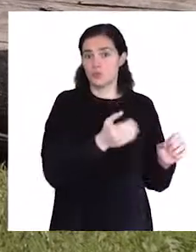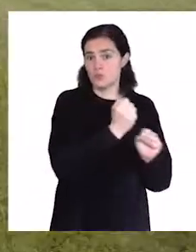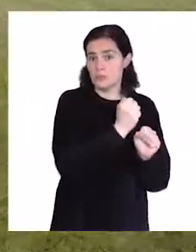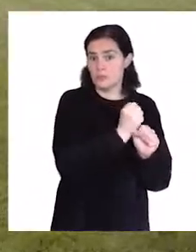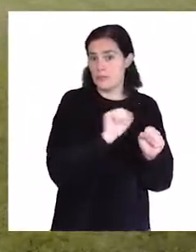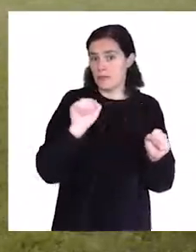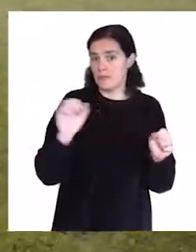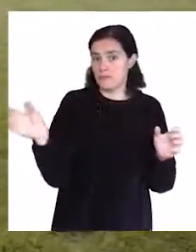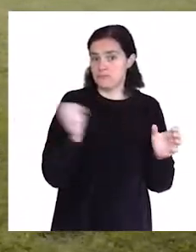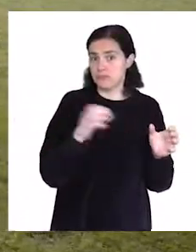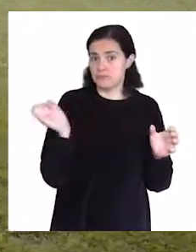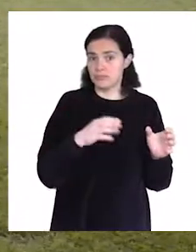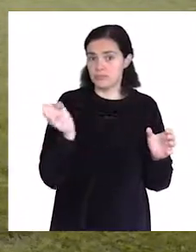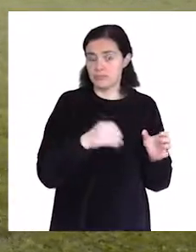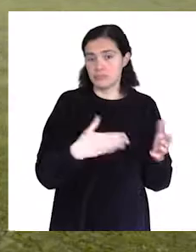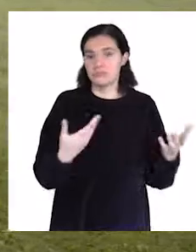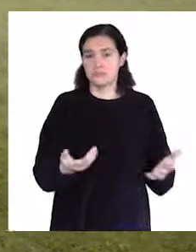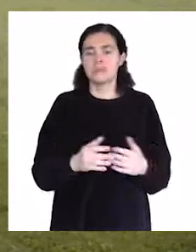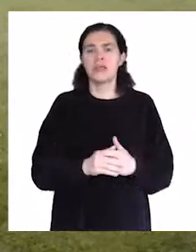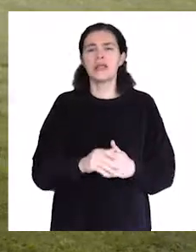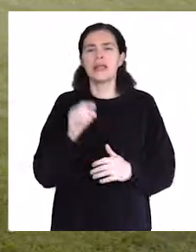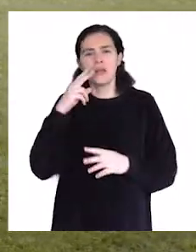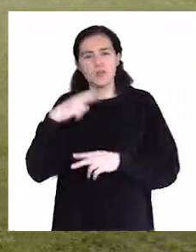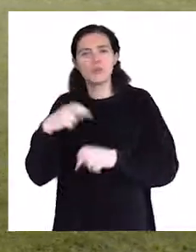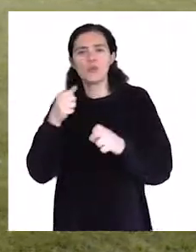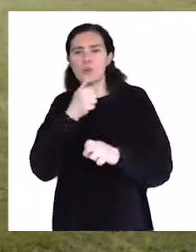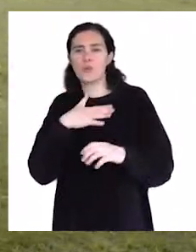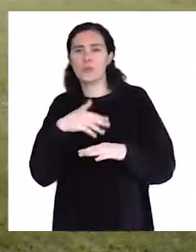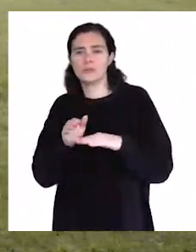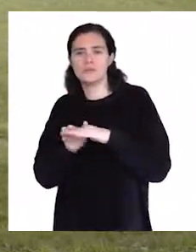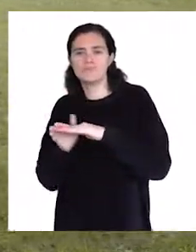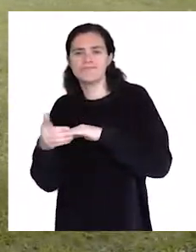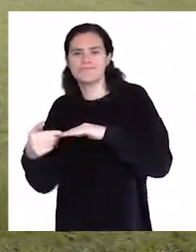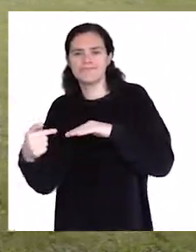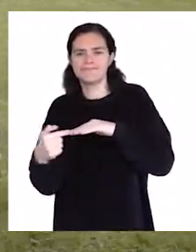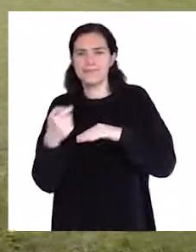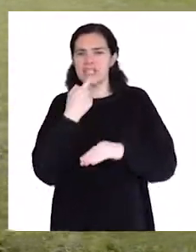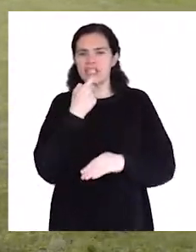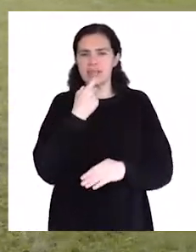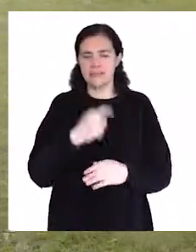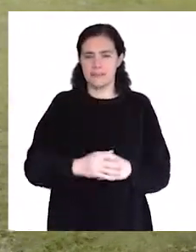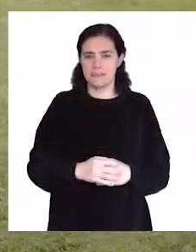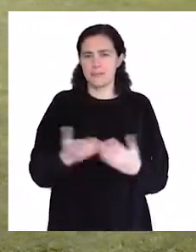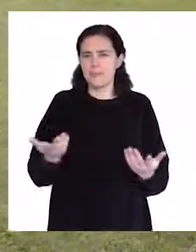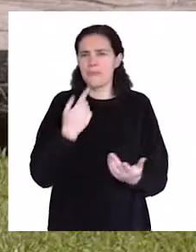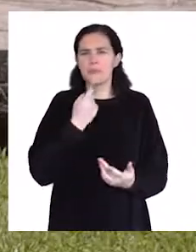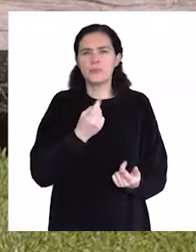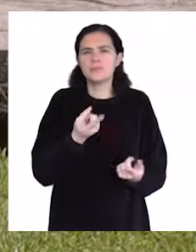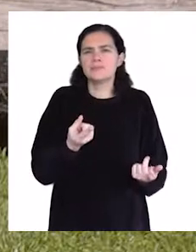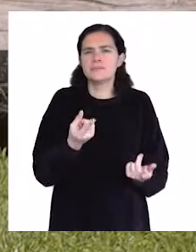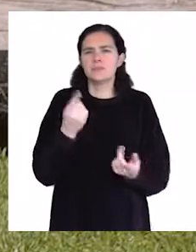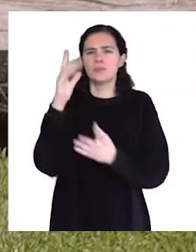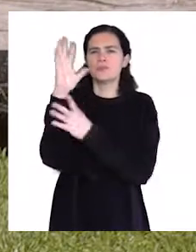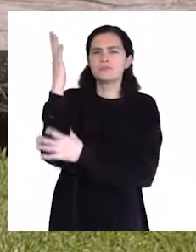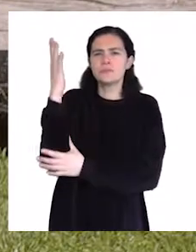to the studio and harvest, if you want, on the shore of Iceland. Then the question is, where